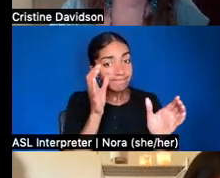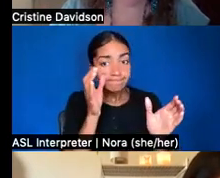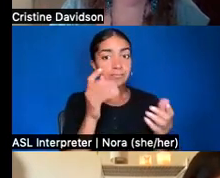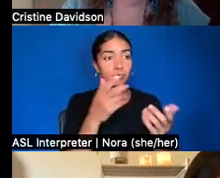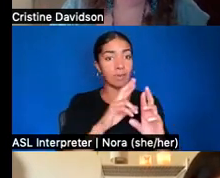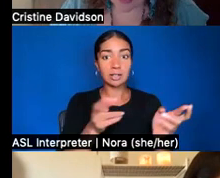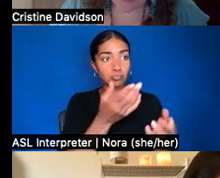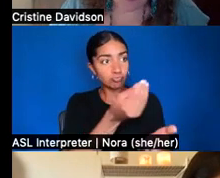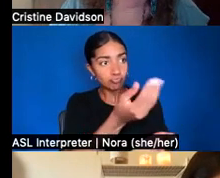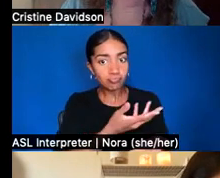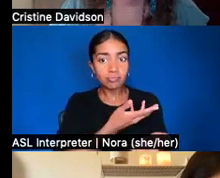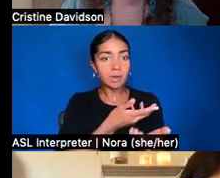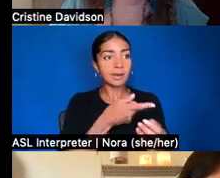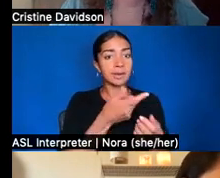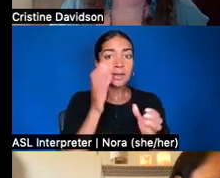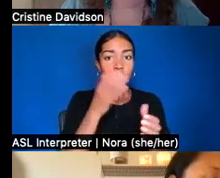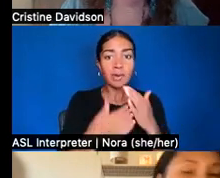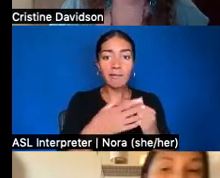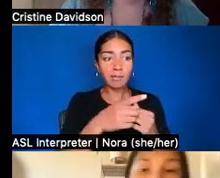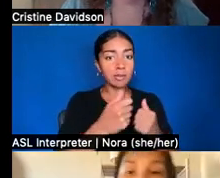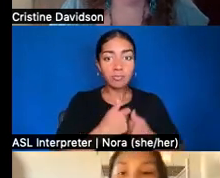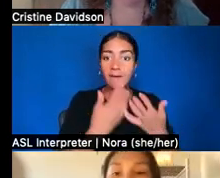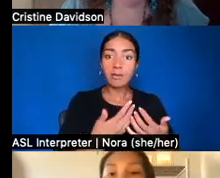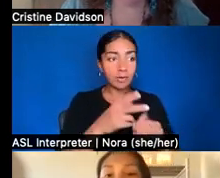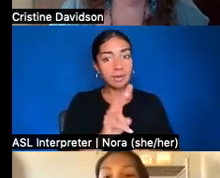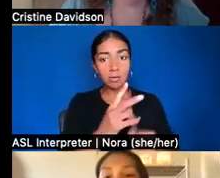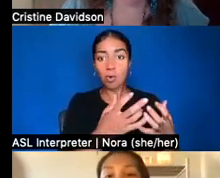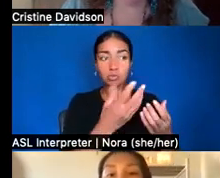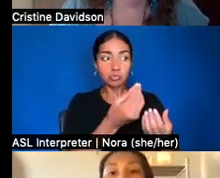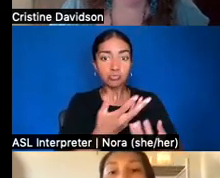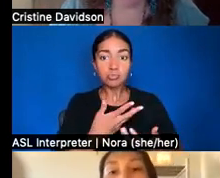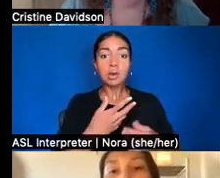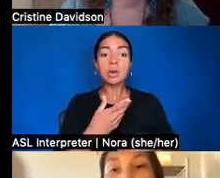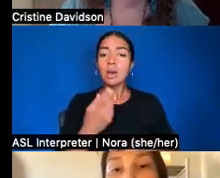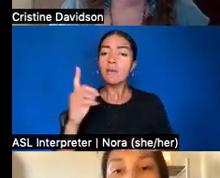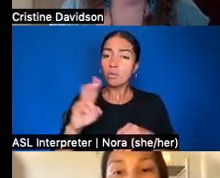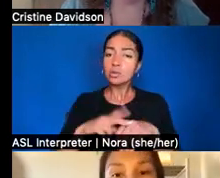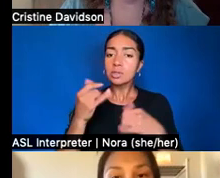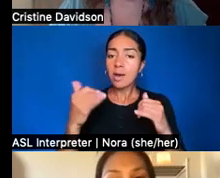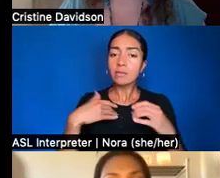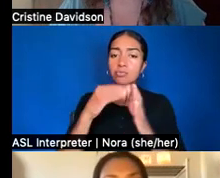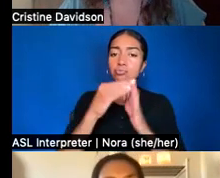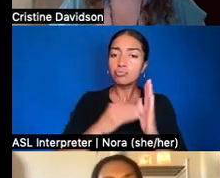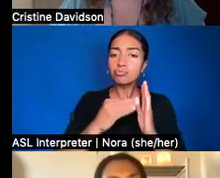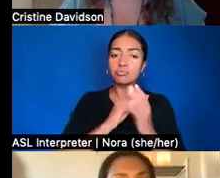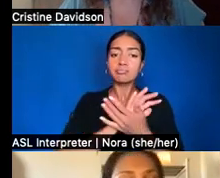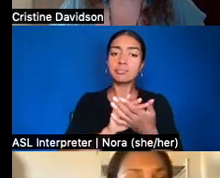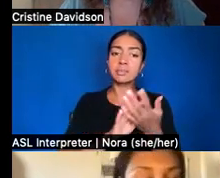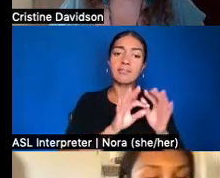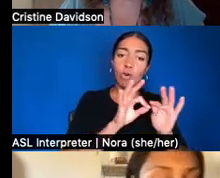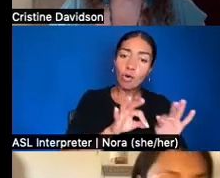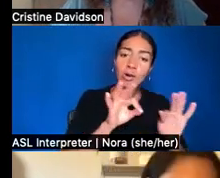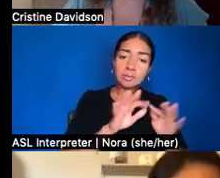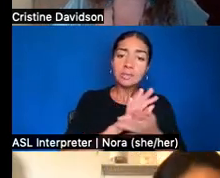right? And you still have to do, you know, all your forms and stuff like that. And there's some, you know, pretty oppressive